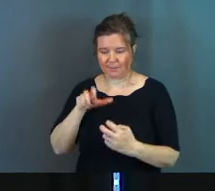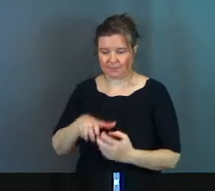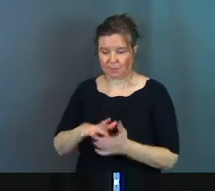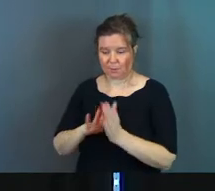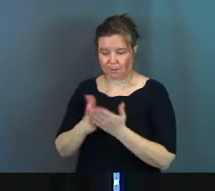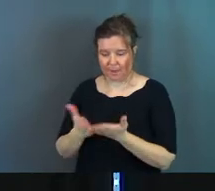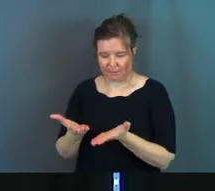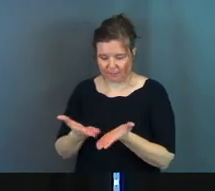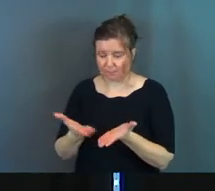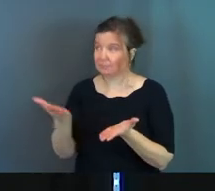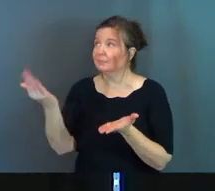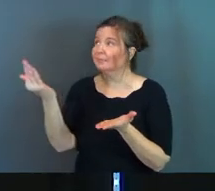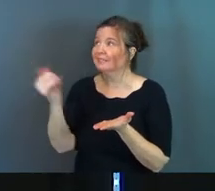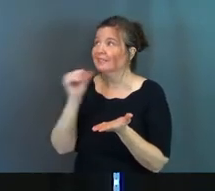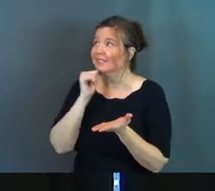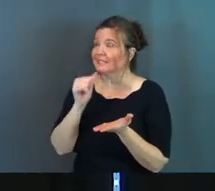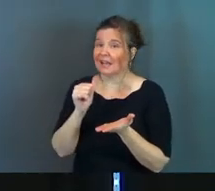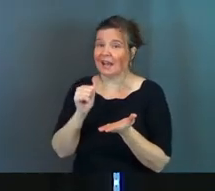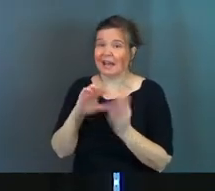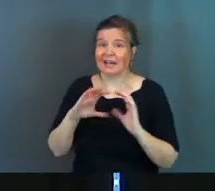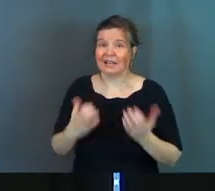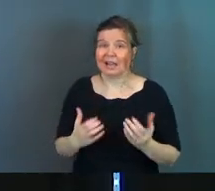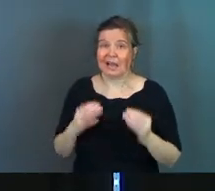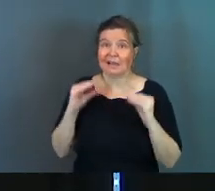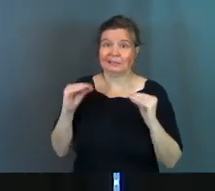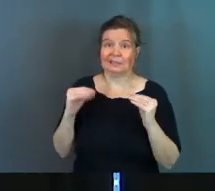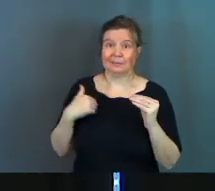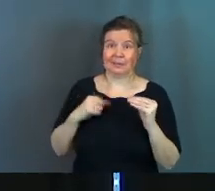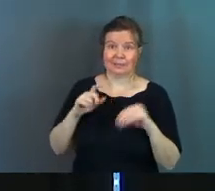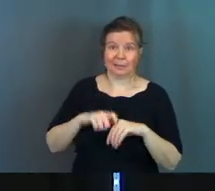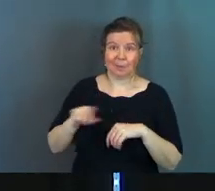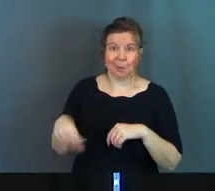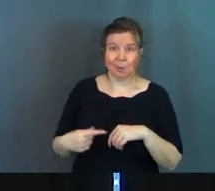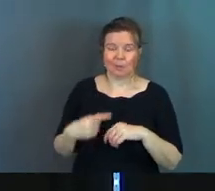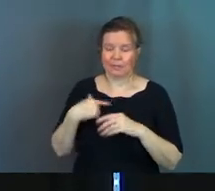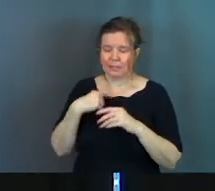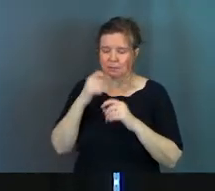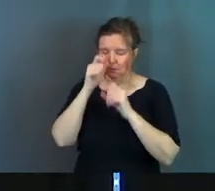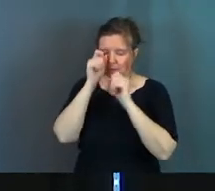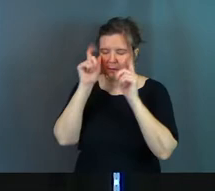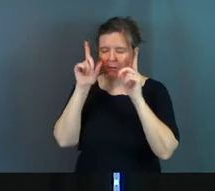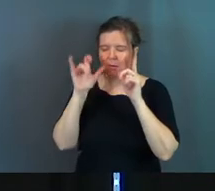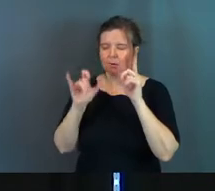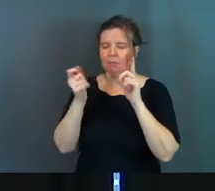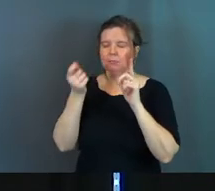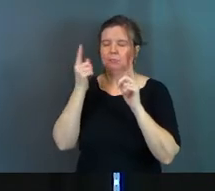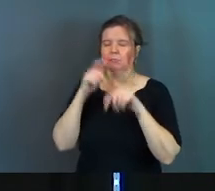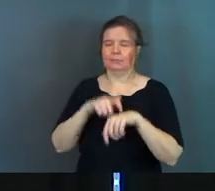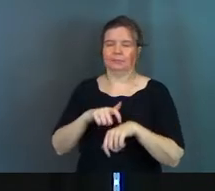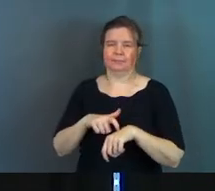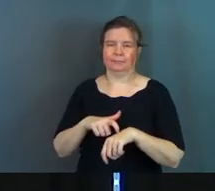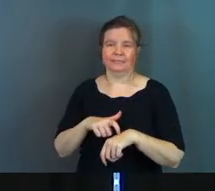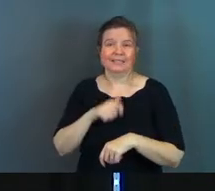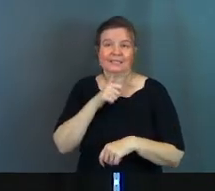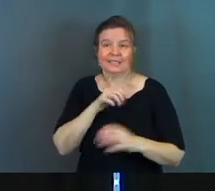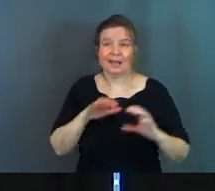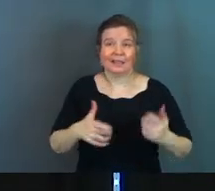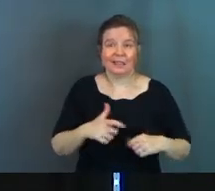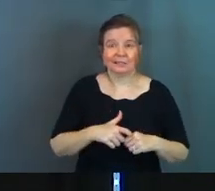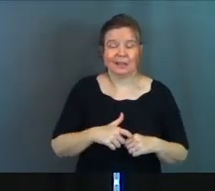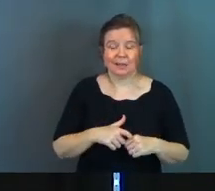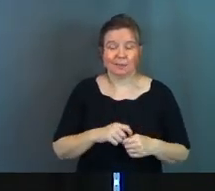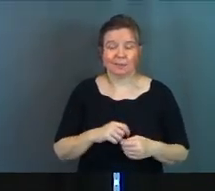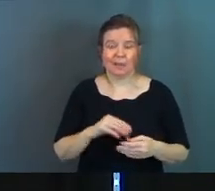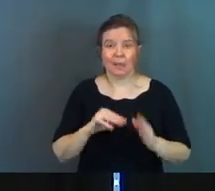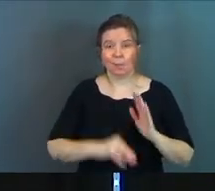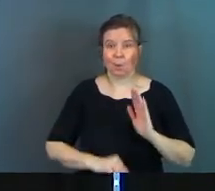down with the Bible and says, it's not class time. It's revelation time. It's not class time